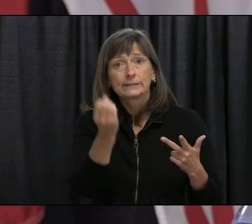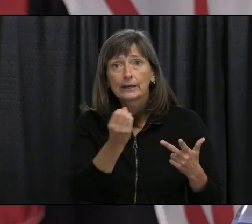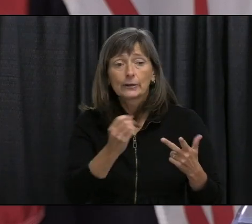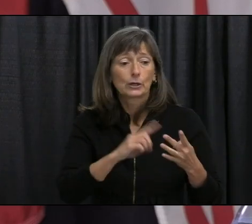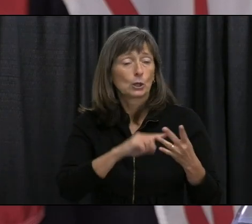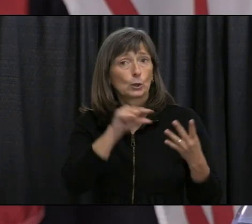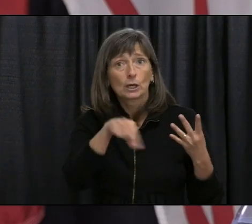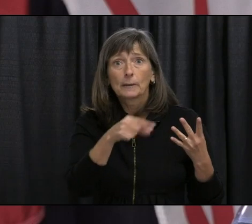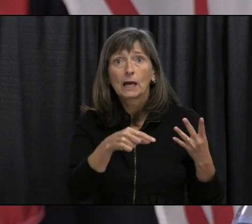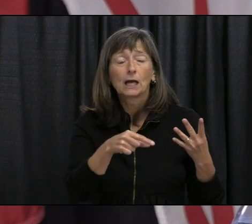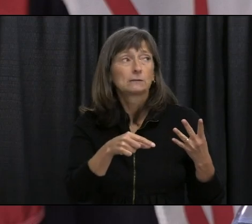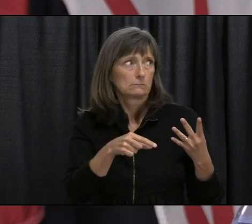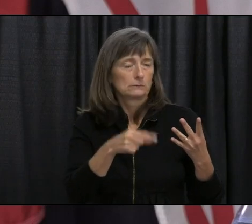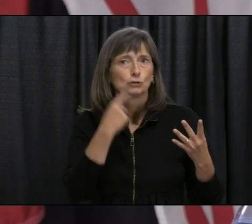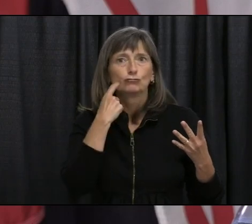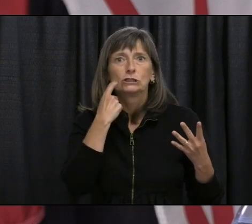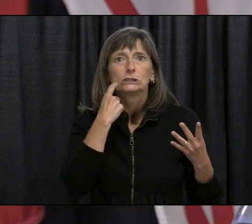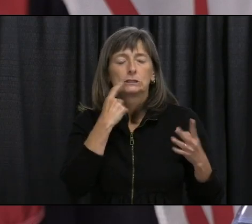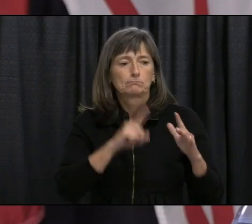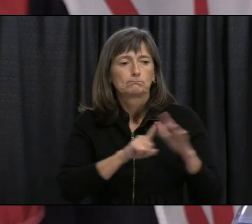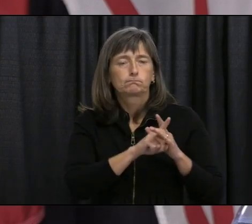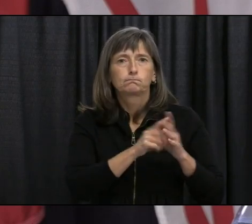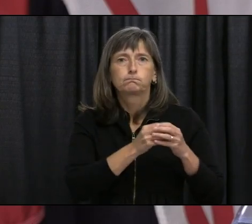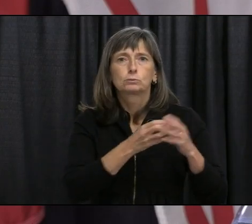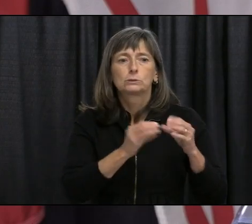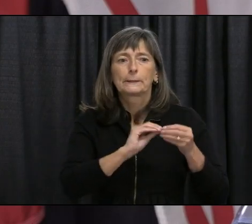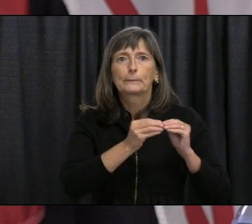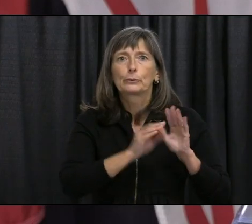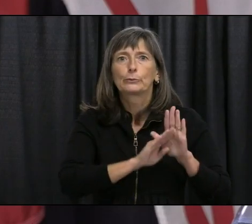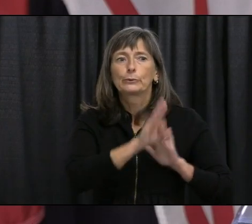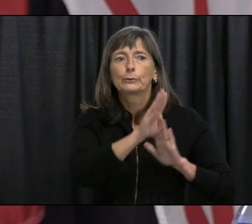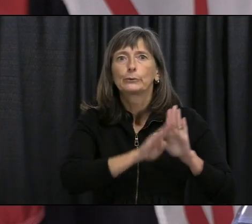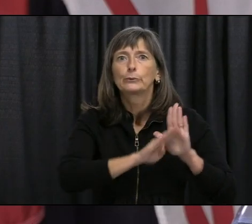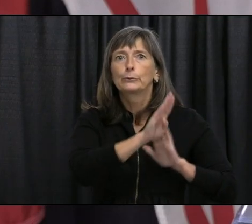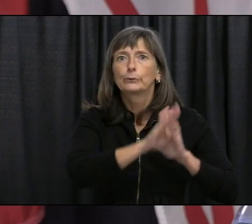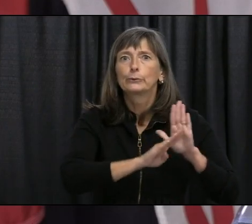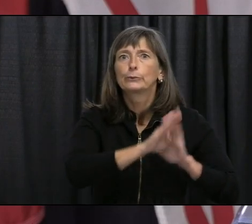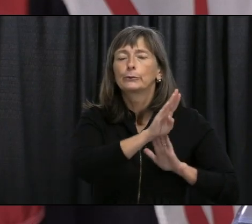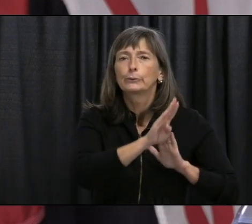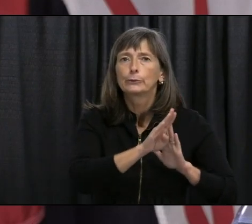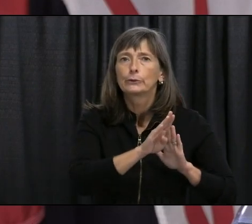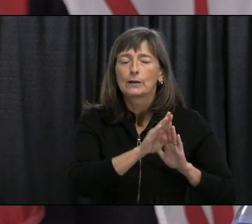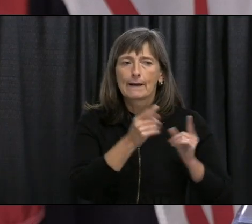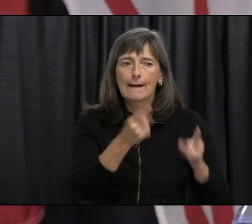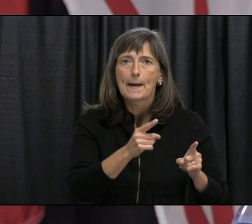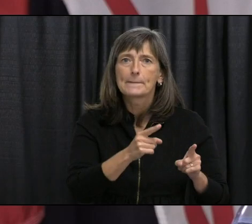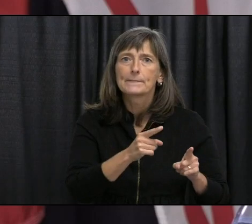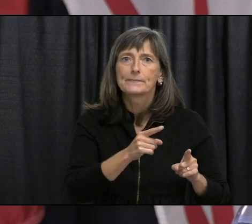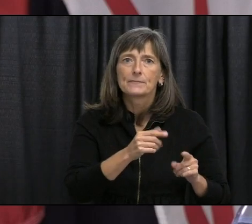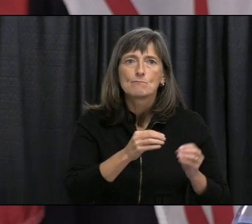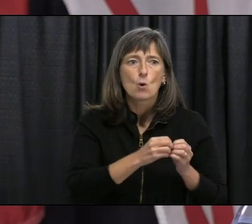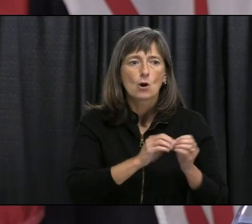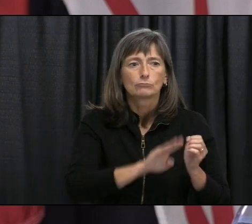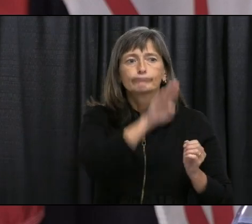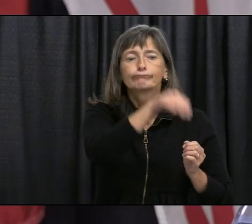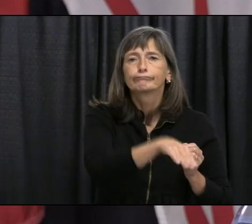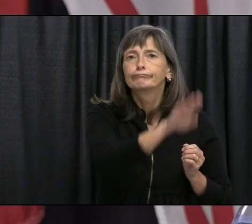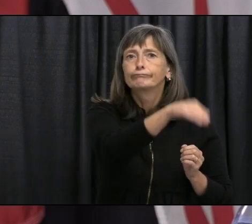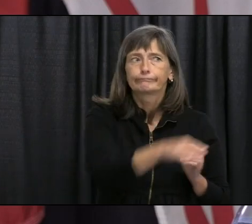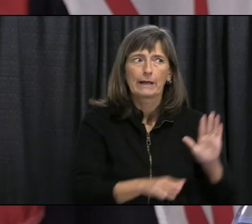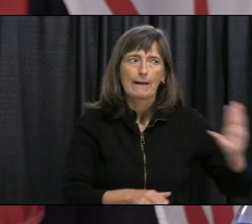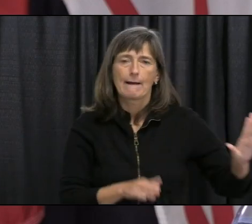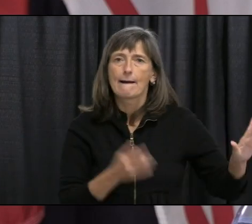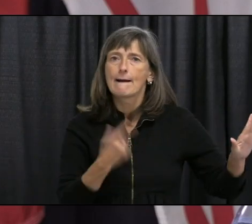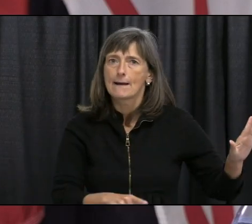all seeing significant challenges with further waves or clusters of cases. And whatever we do